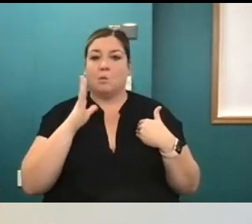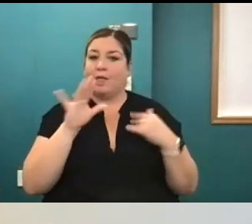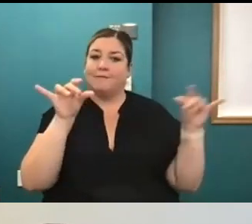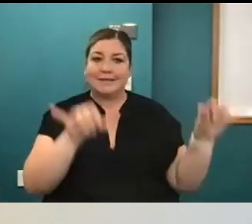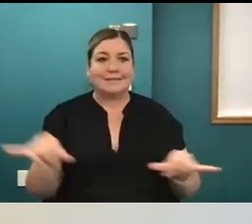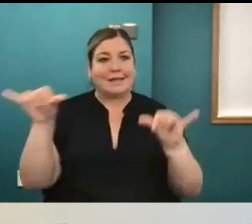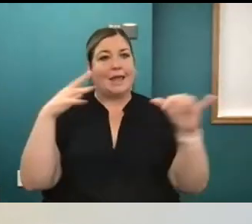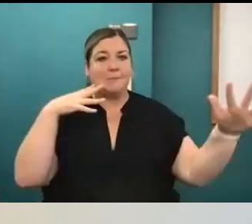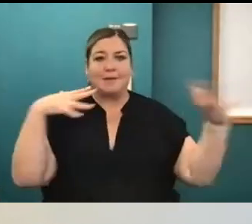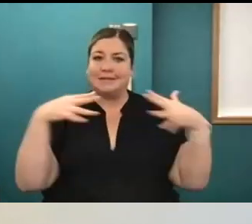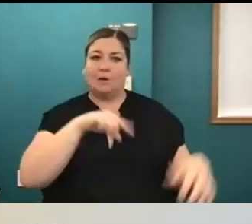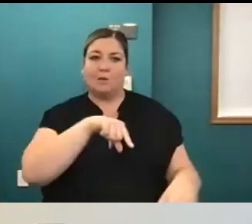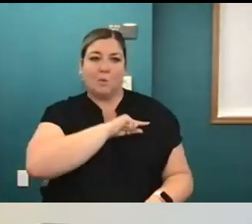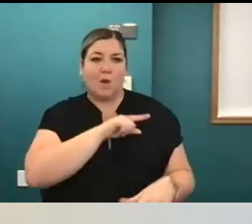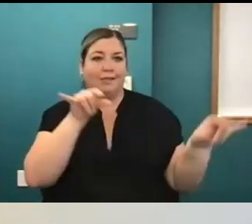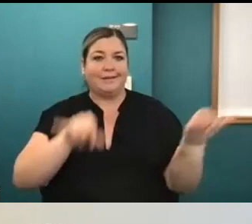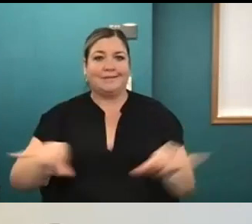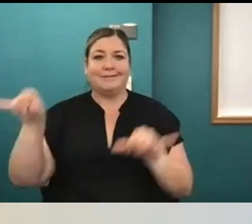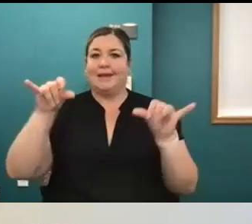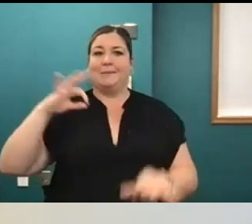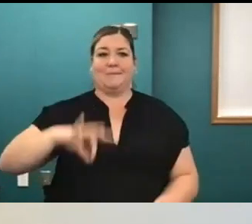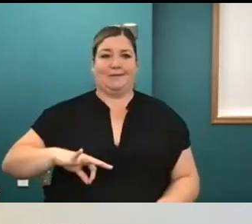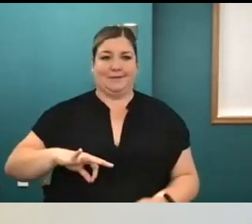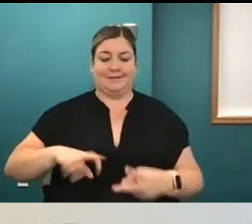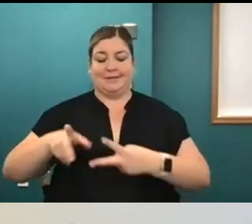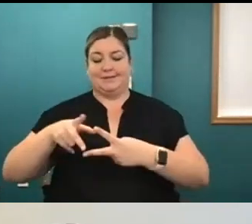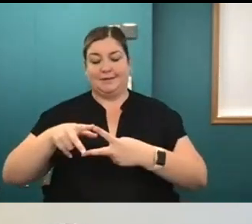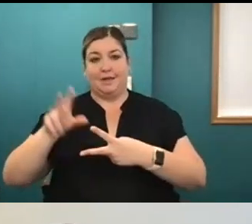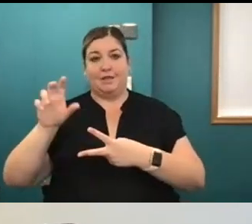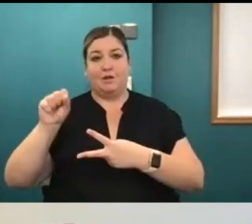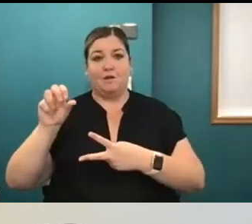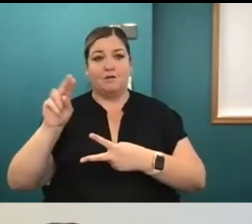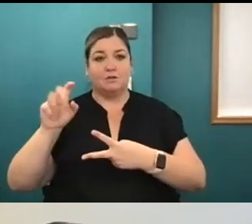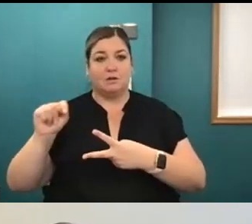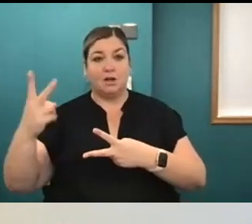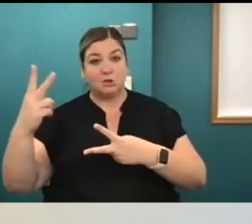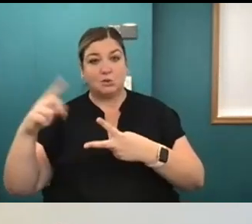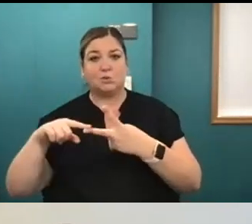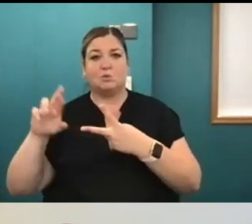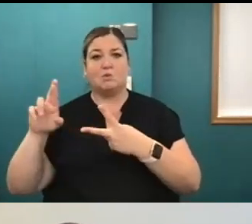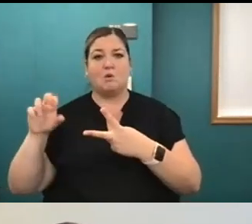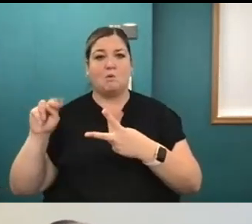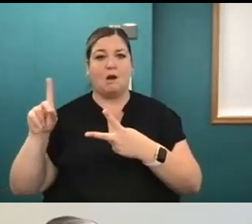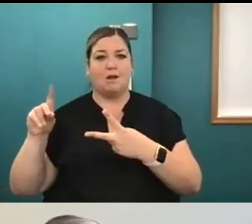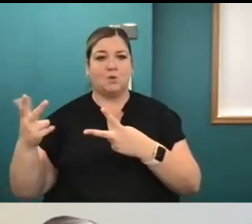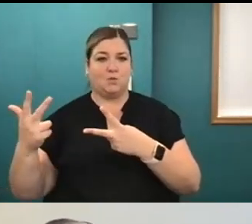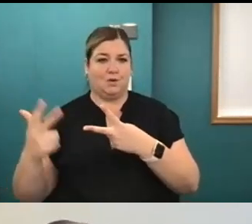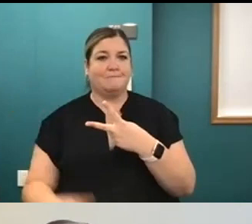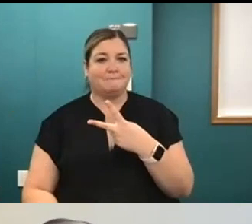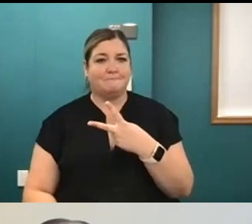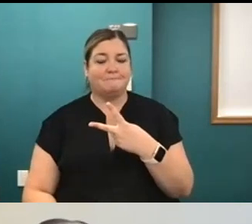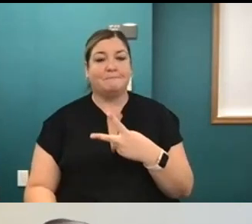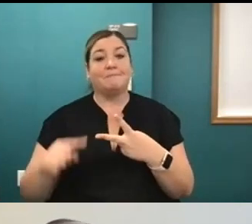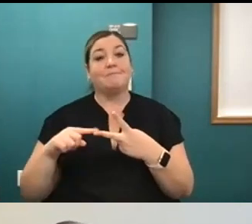sound quality and benefits with both the Sonnet 2 and the Rondo 3. So one nice feature about the